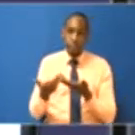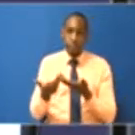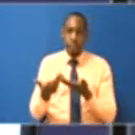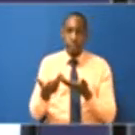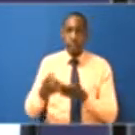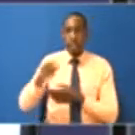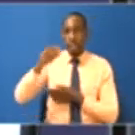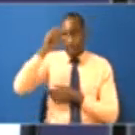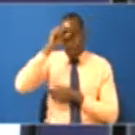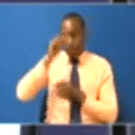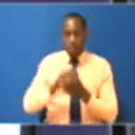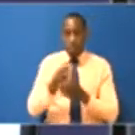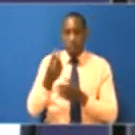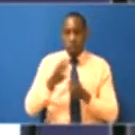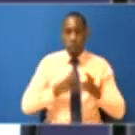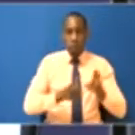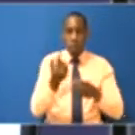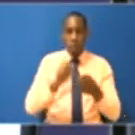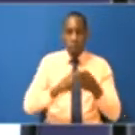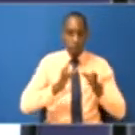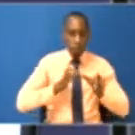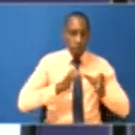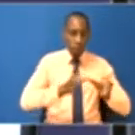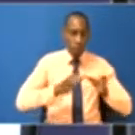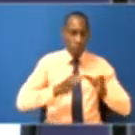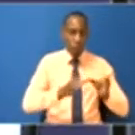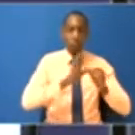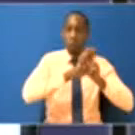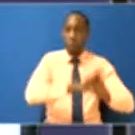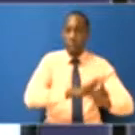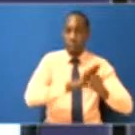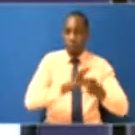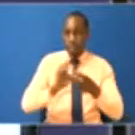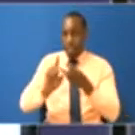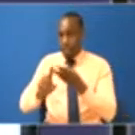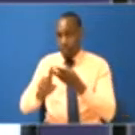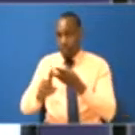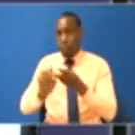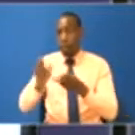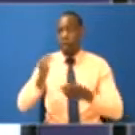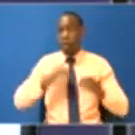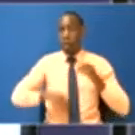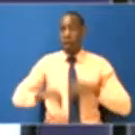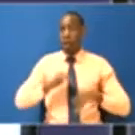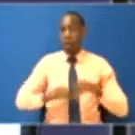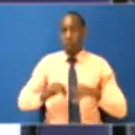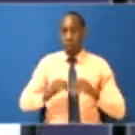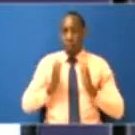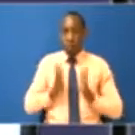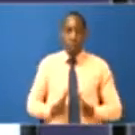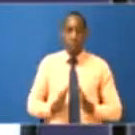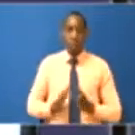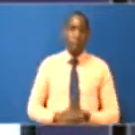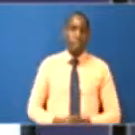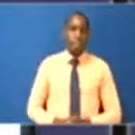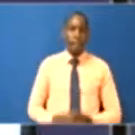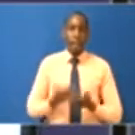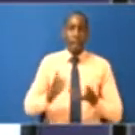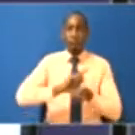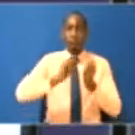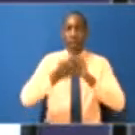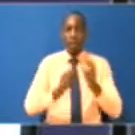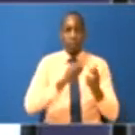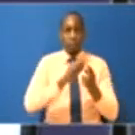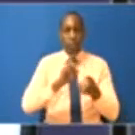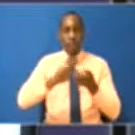government in two ways either you're coerced and harassed or you're corrupt so how do we transform